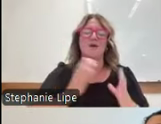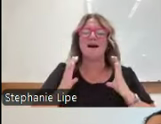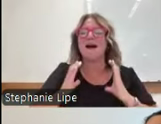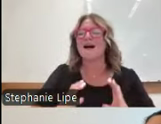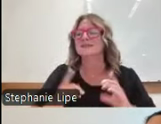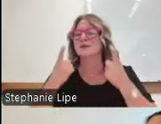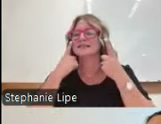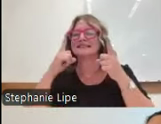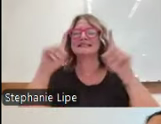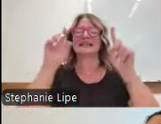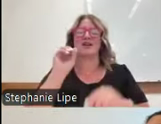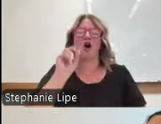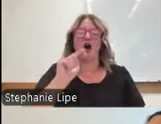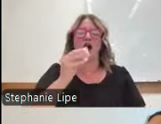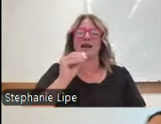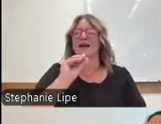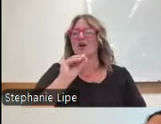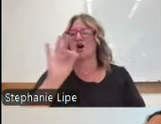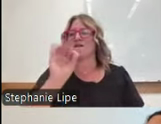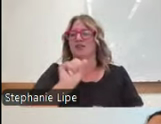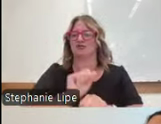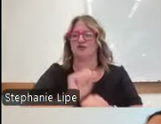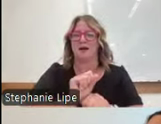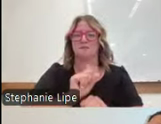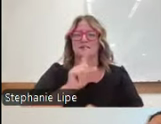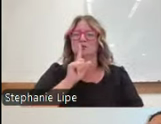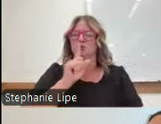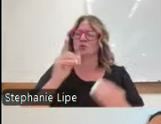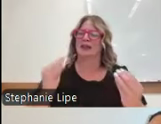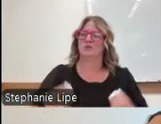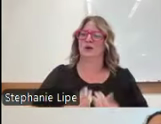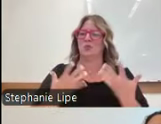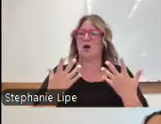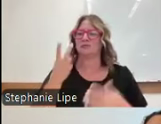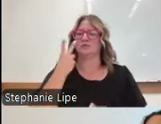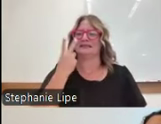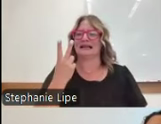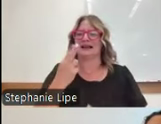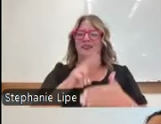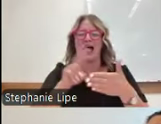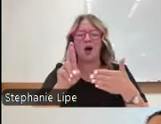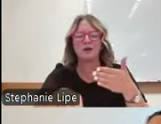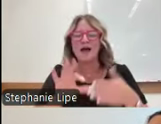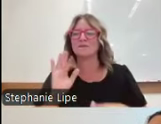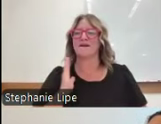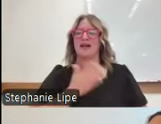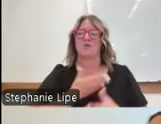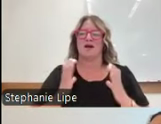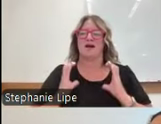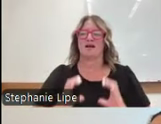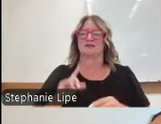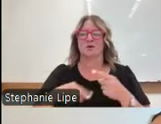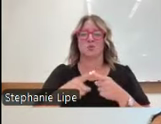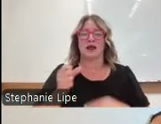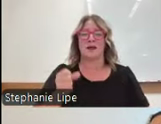We love to see our customers be successful and succeed and have this on-off work experience